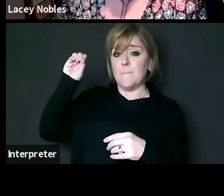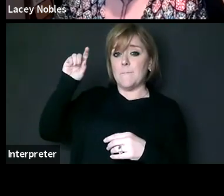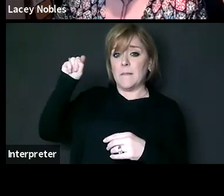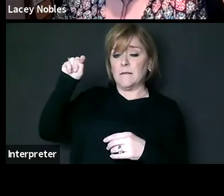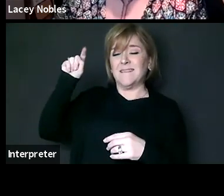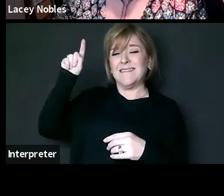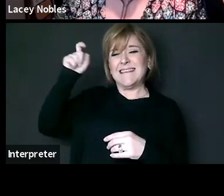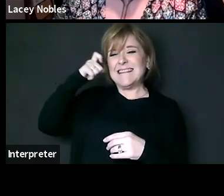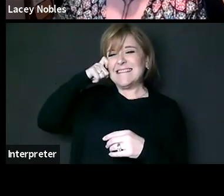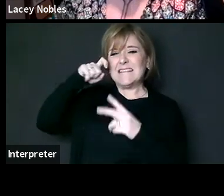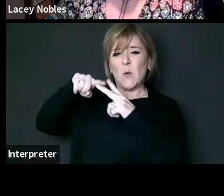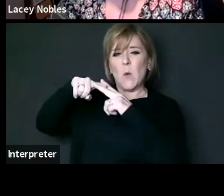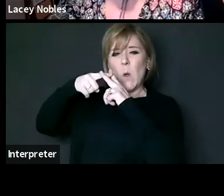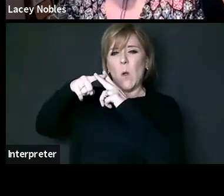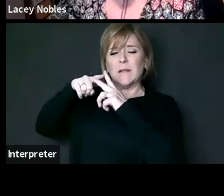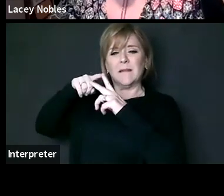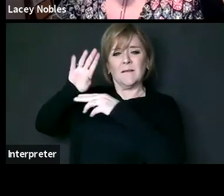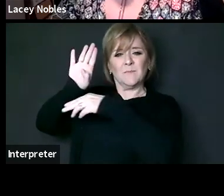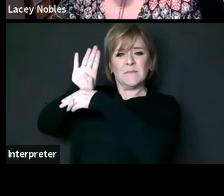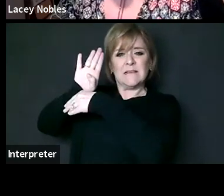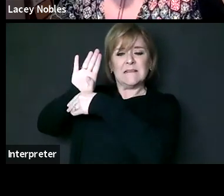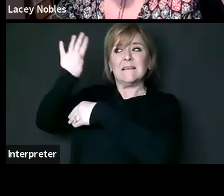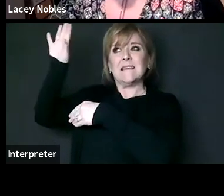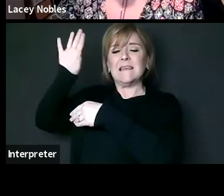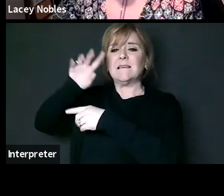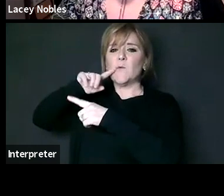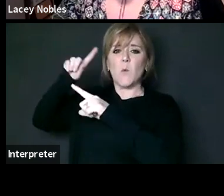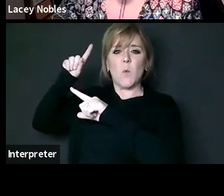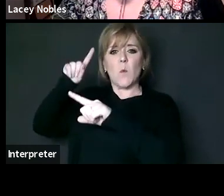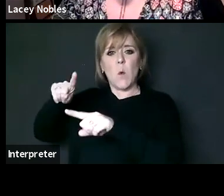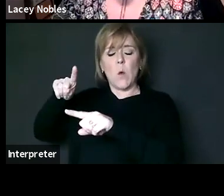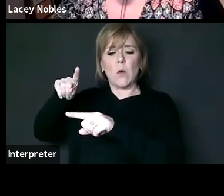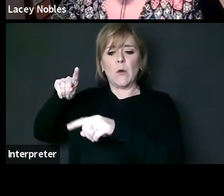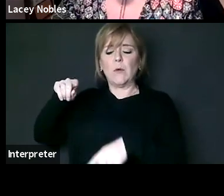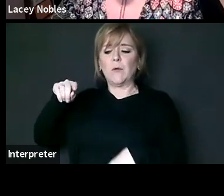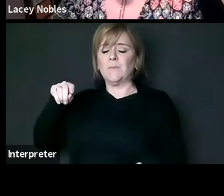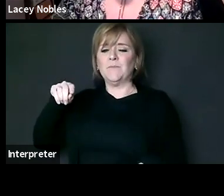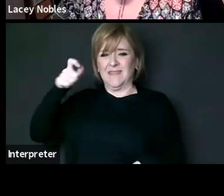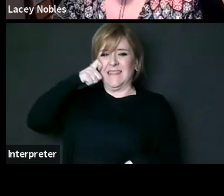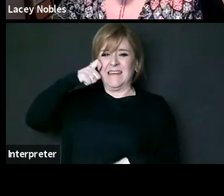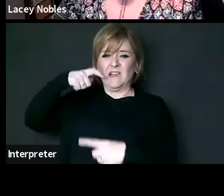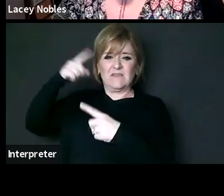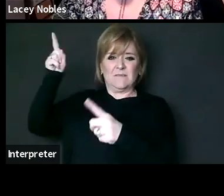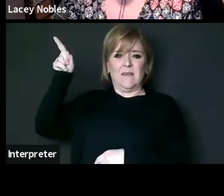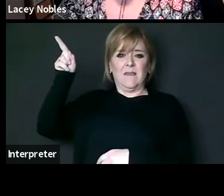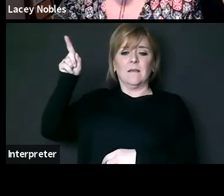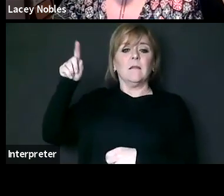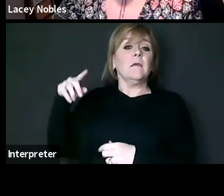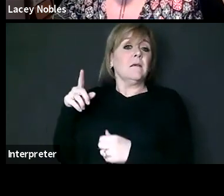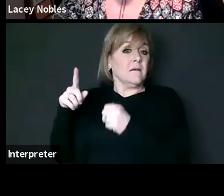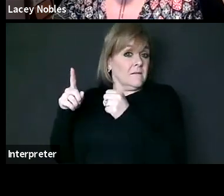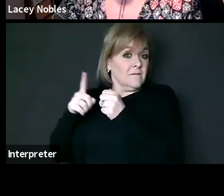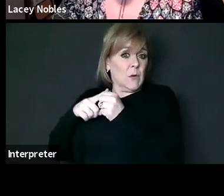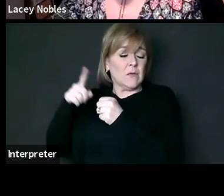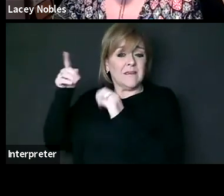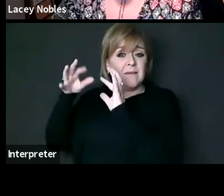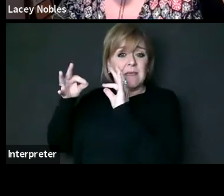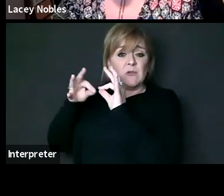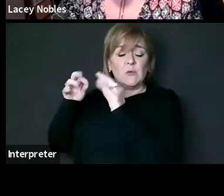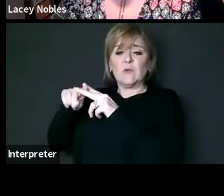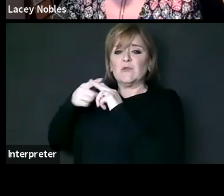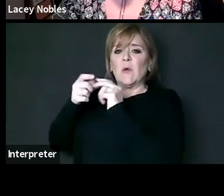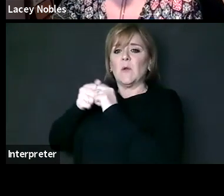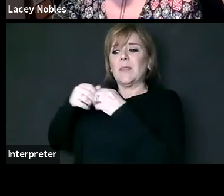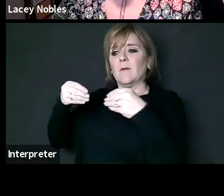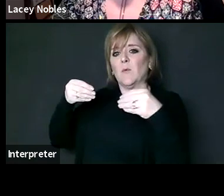opening business and his executive order about that. And really, one of the first phases he mentioned was starting with retail